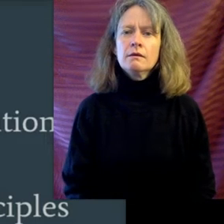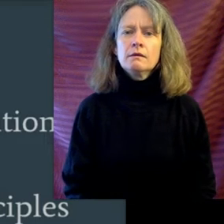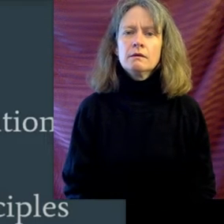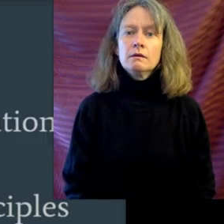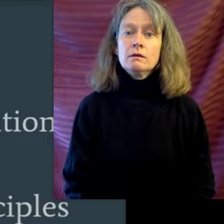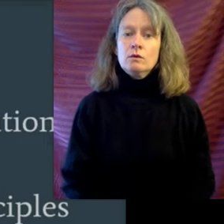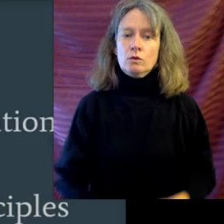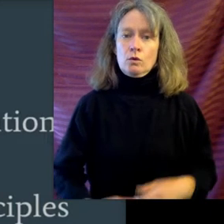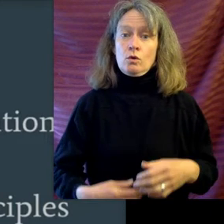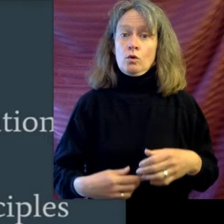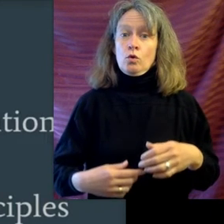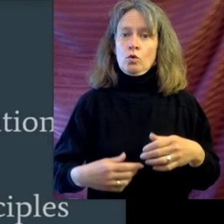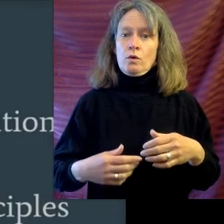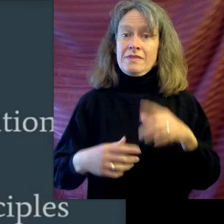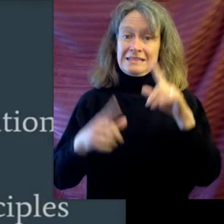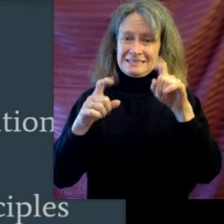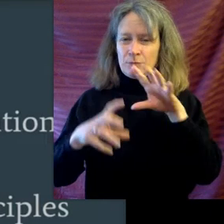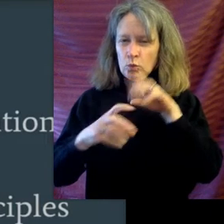do for this assessment.